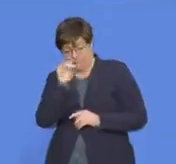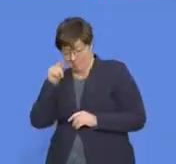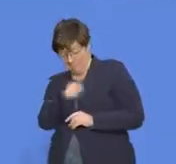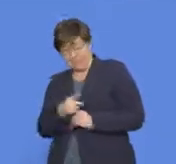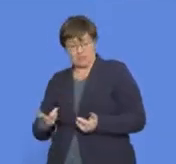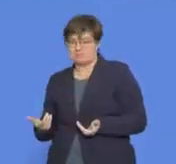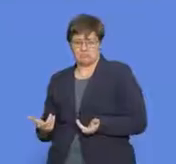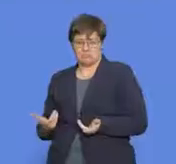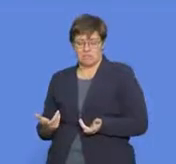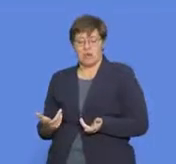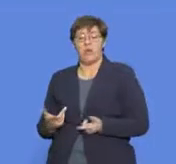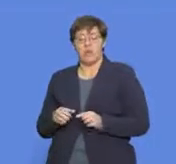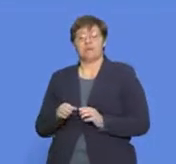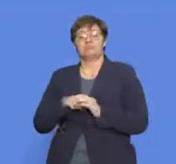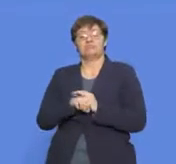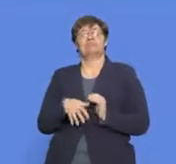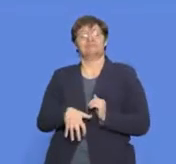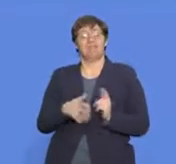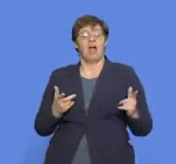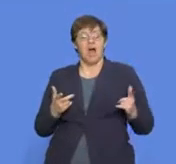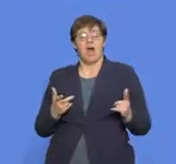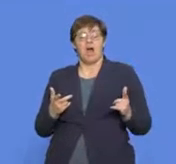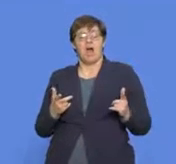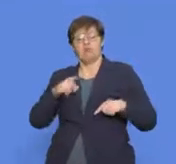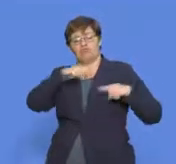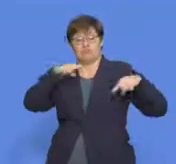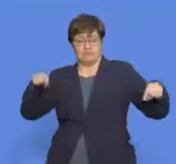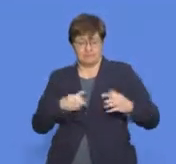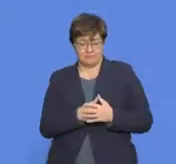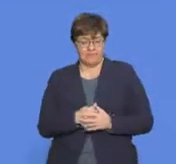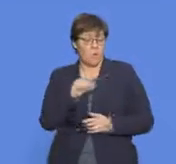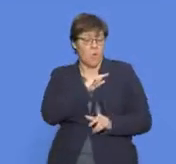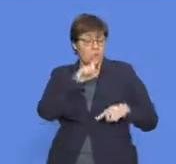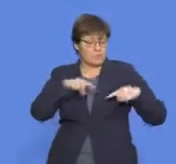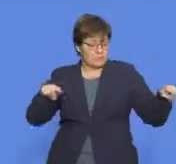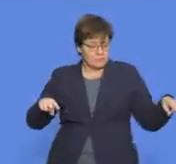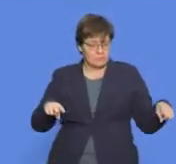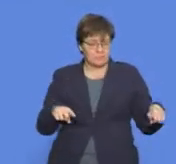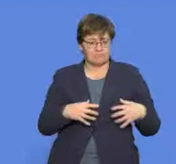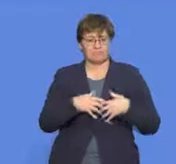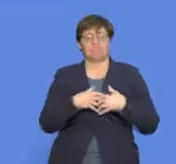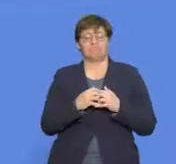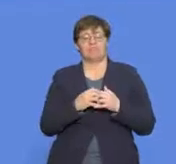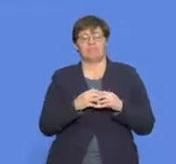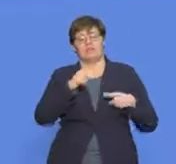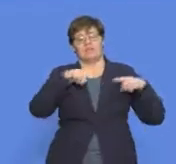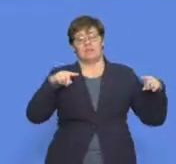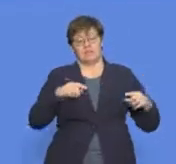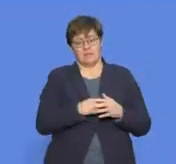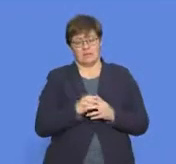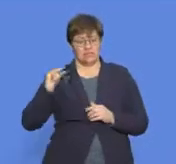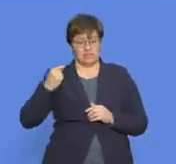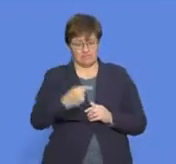that fertilization is random. And because of that randomness, it brings about genetic